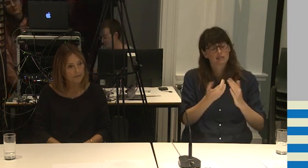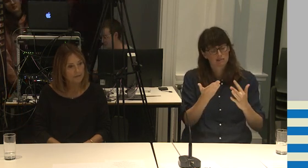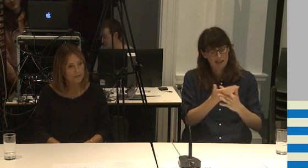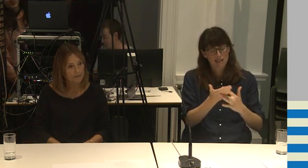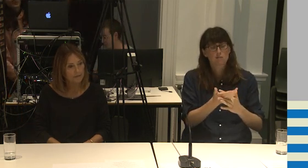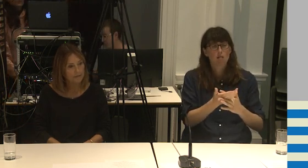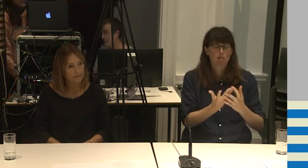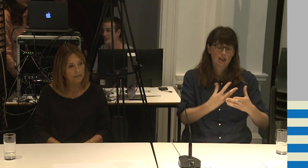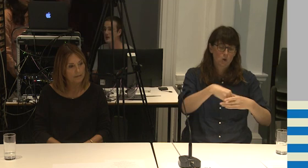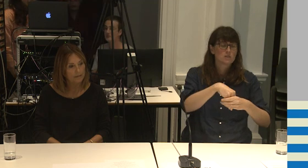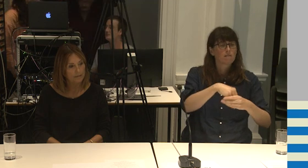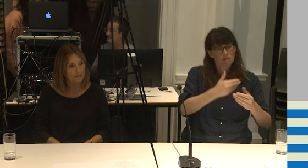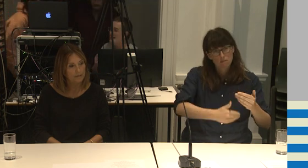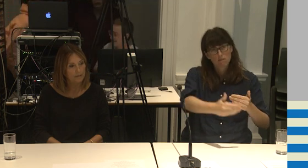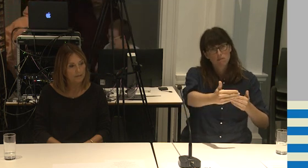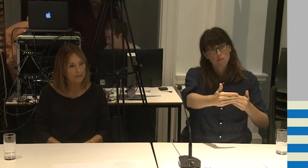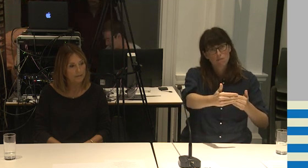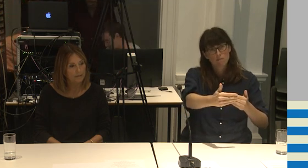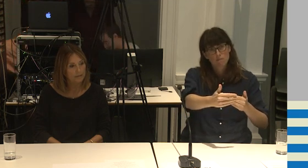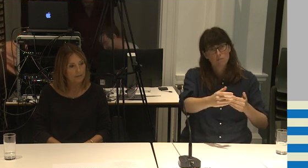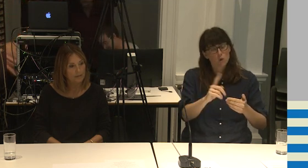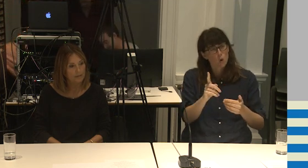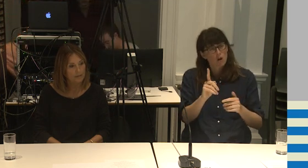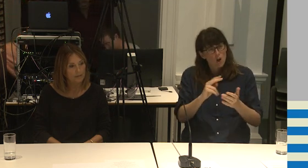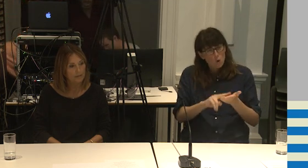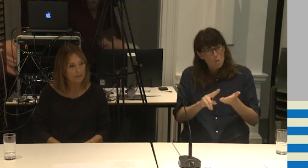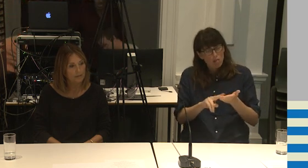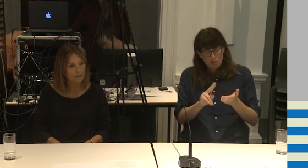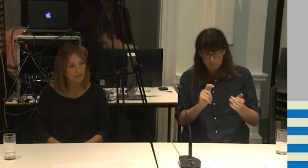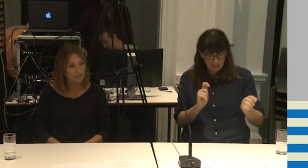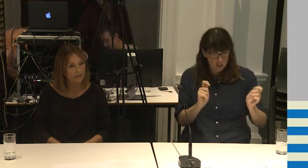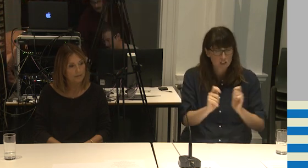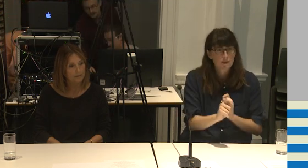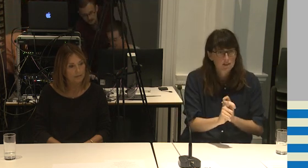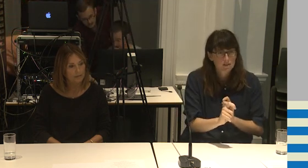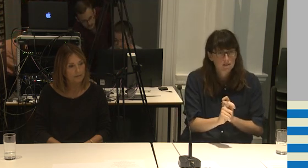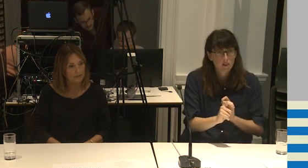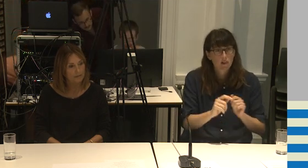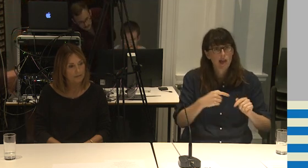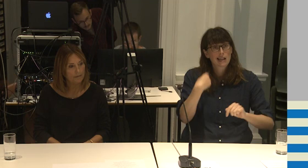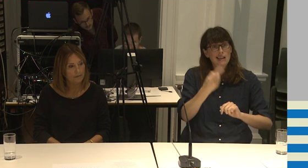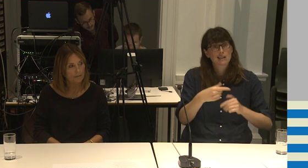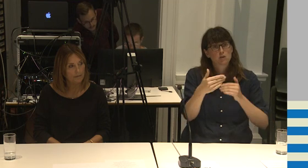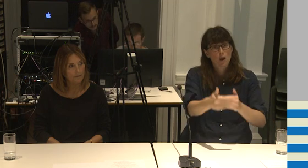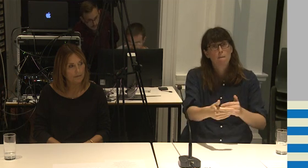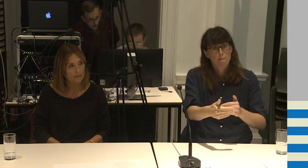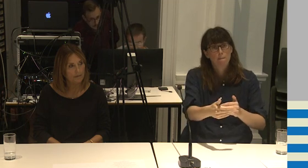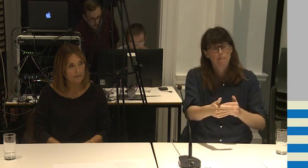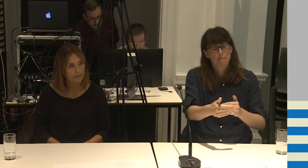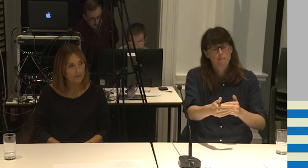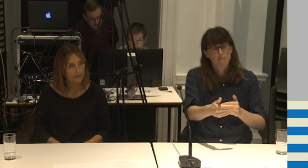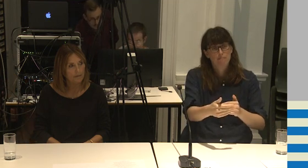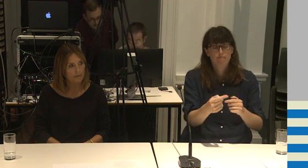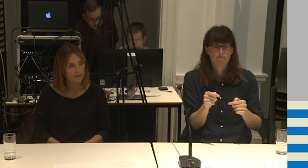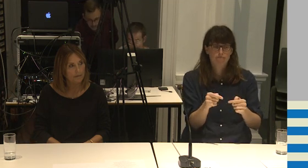more accessible going forward as we adjust what is considered the norm. The series will continue next term with a charrette in February